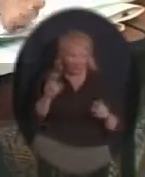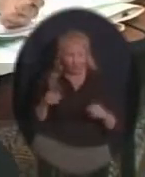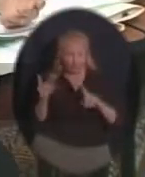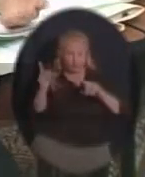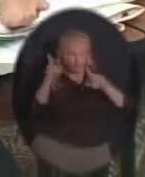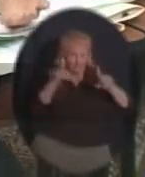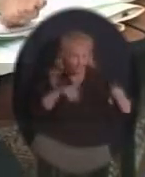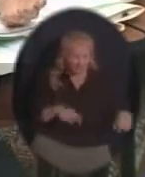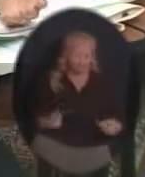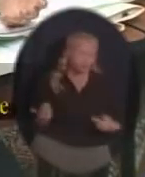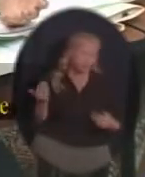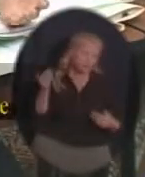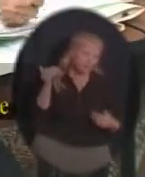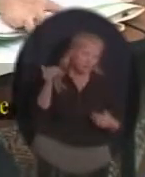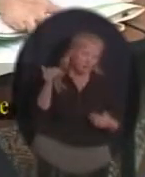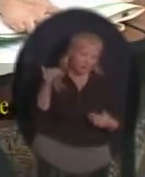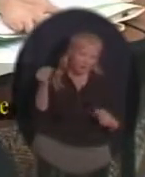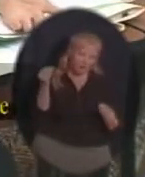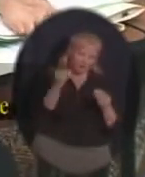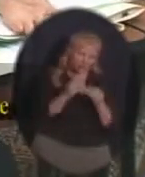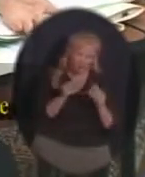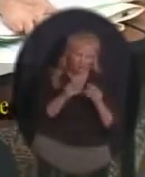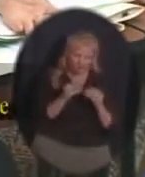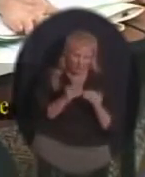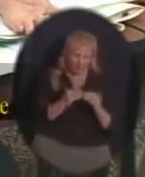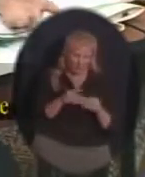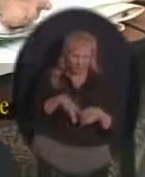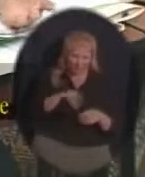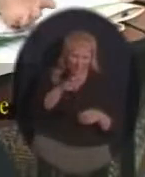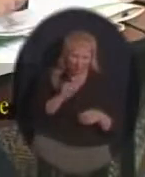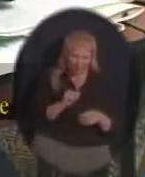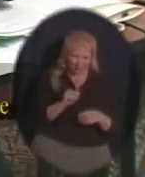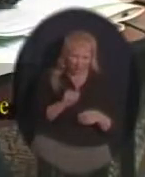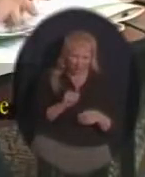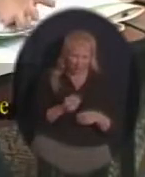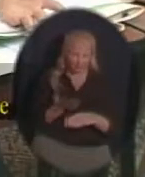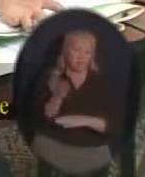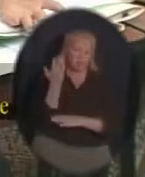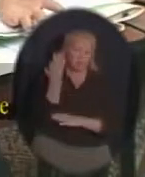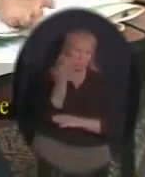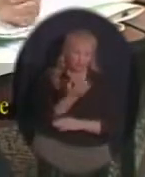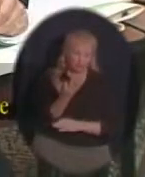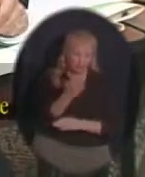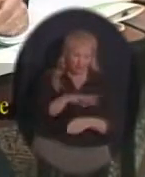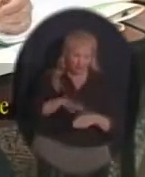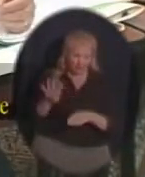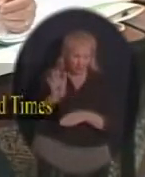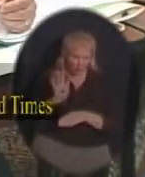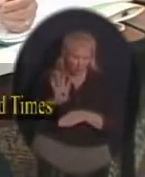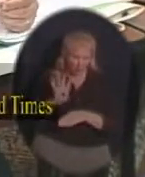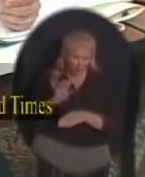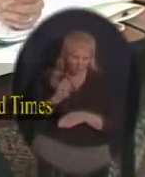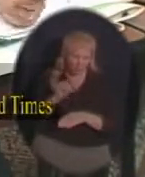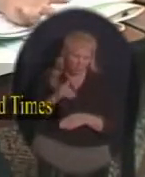meeting. We found this information out at 4 o'clock last Friday. So it's as soon as we could get it to you.